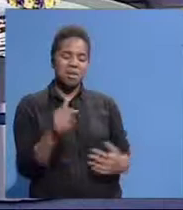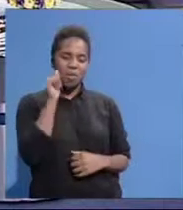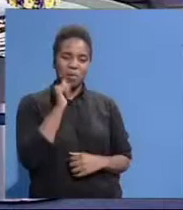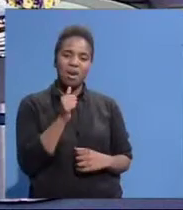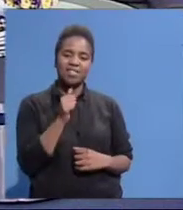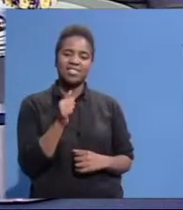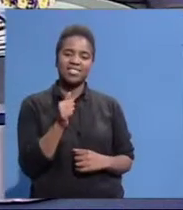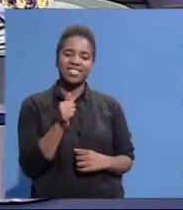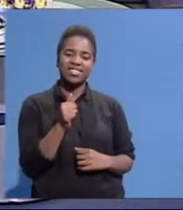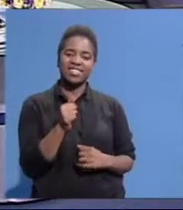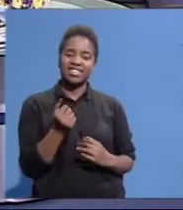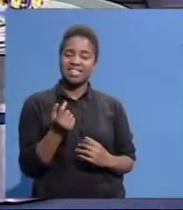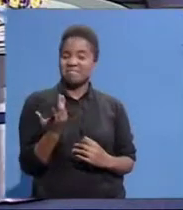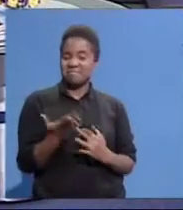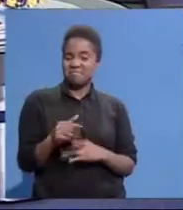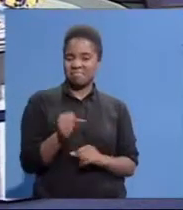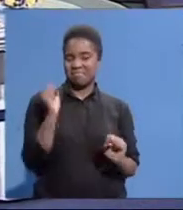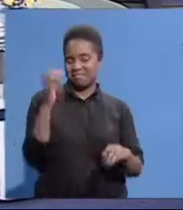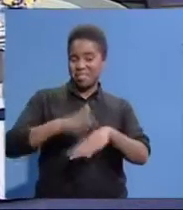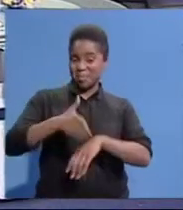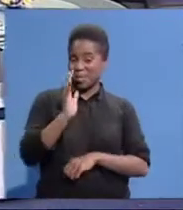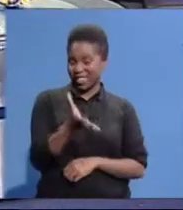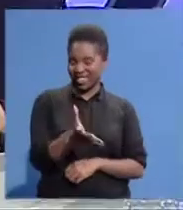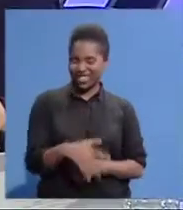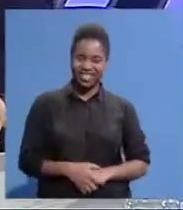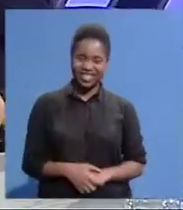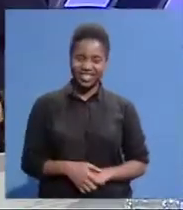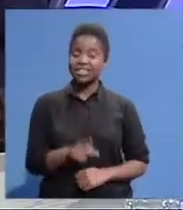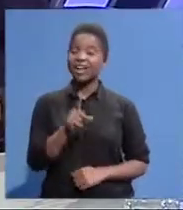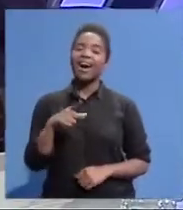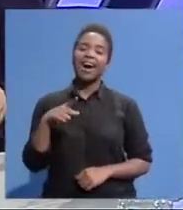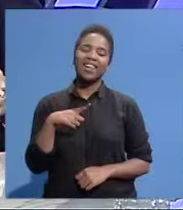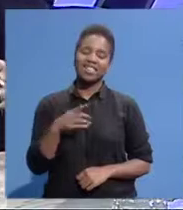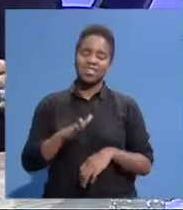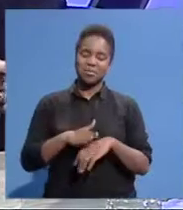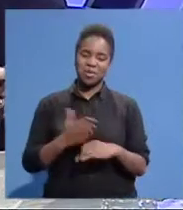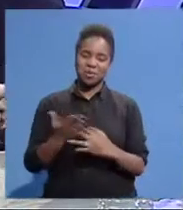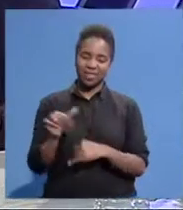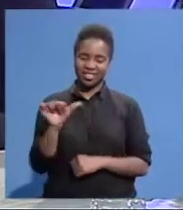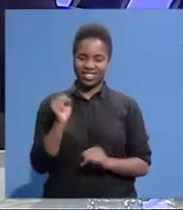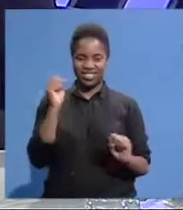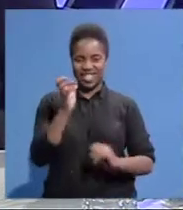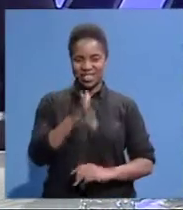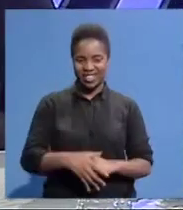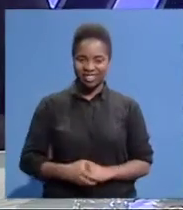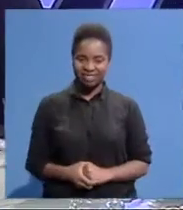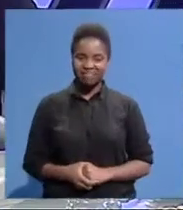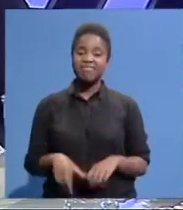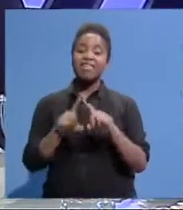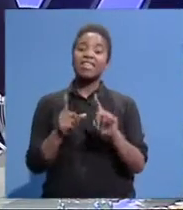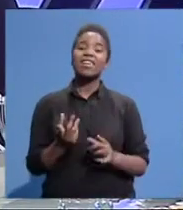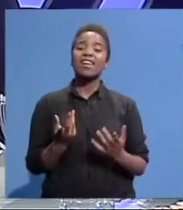together on these same chairs just now. Most certainly. Well, Yiko, thank you. He's not going anywhere, but we will continue our discussion just now. But for